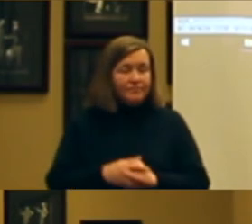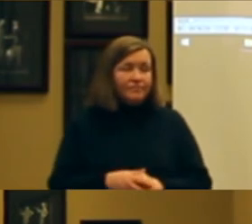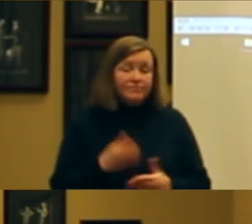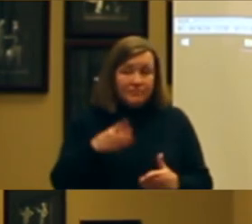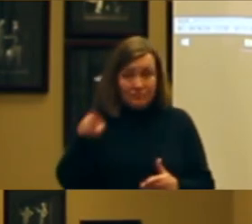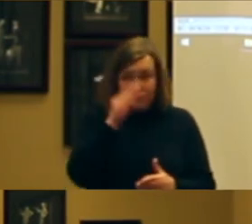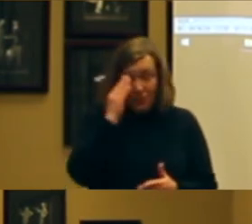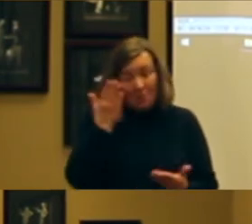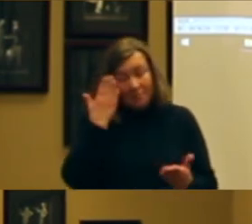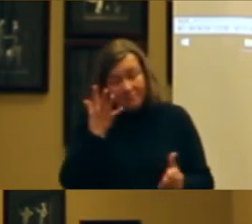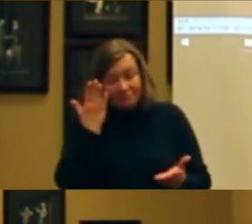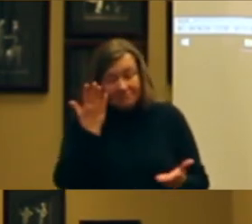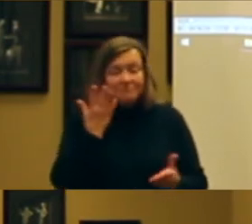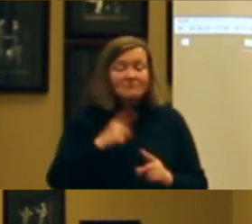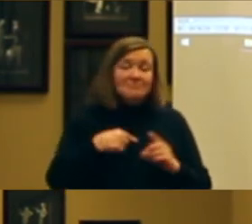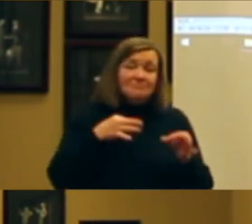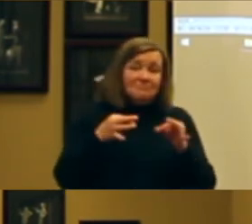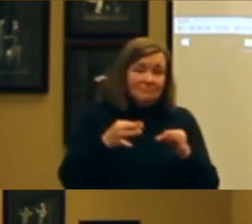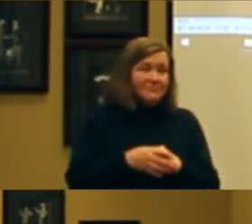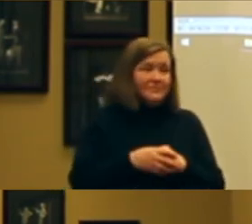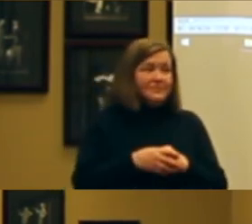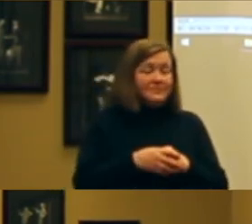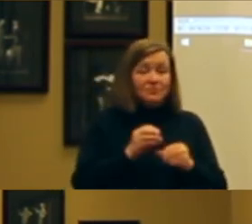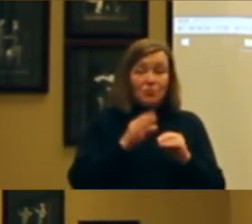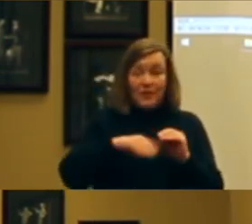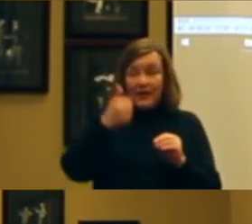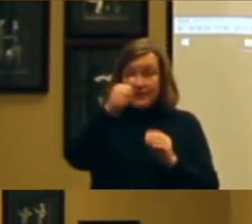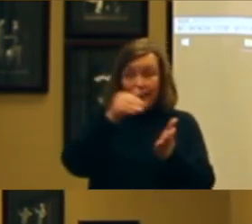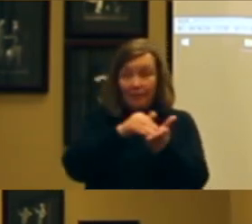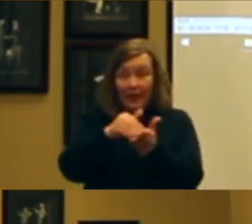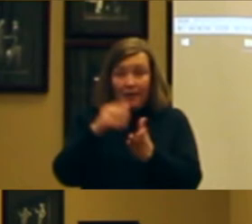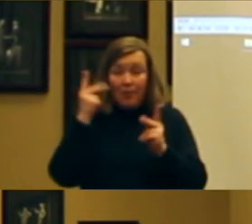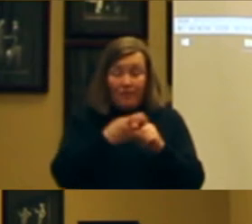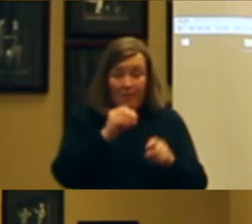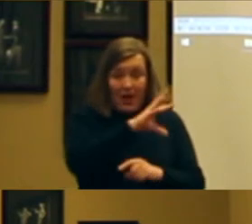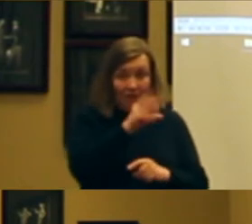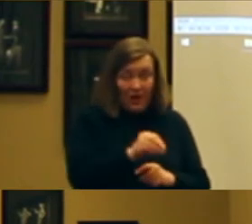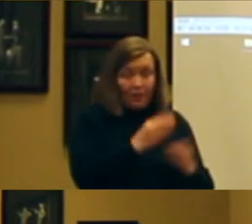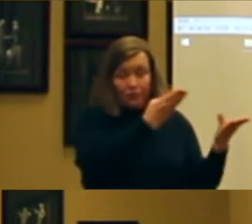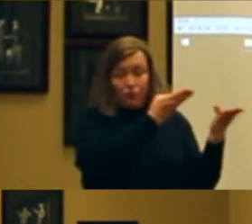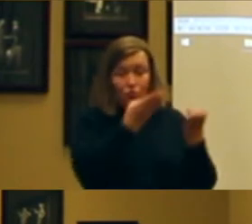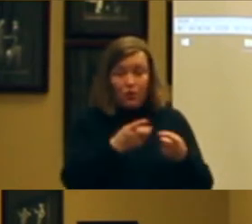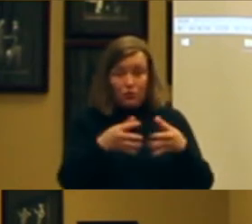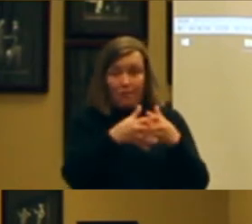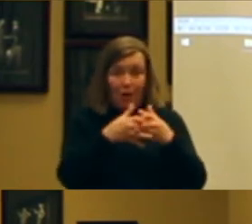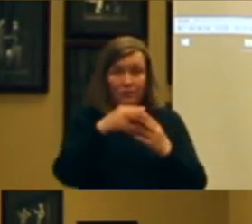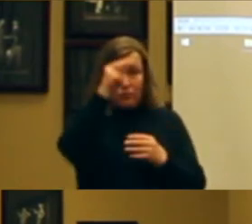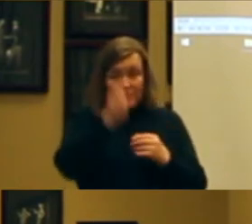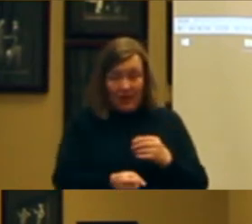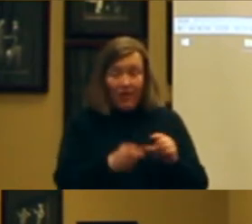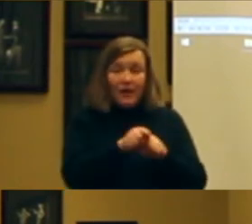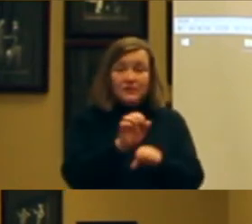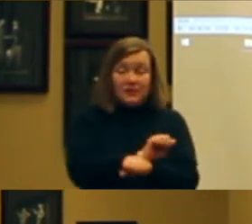perhaps you do, but of the over 10 million Africans who were brought to the Americas